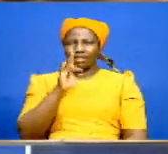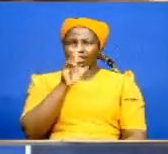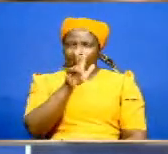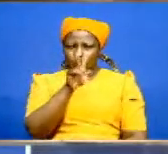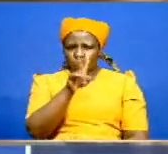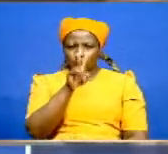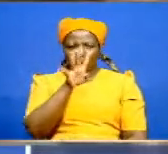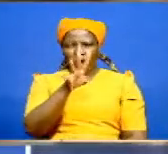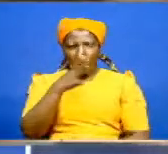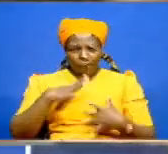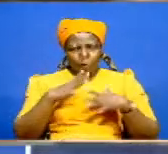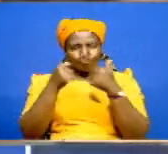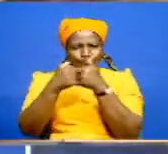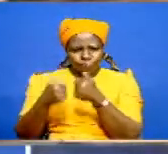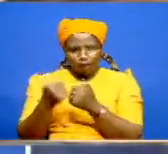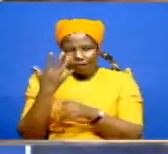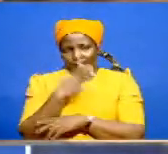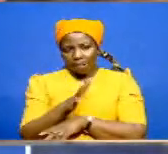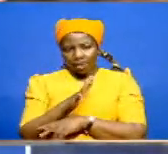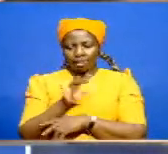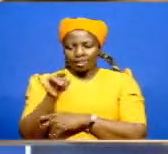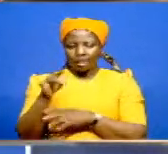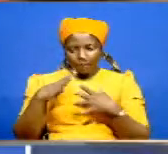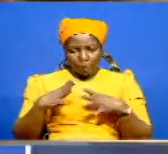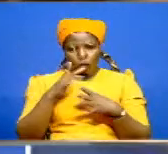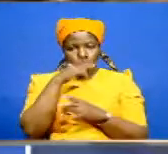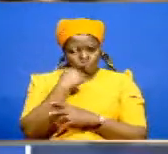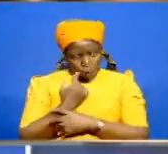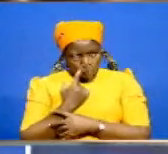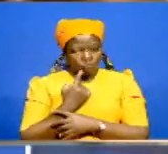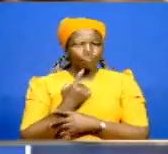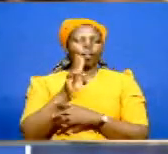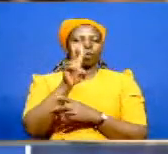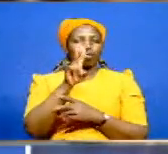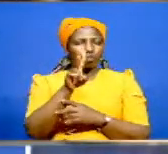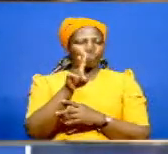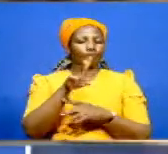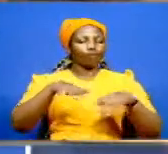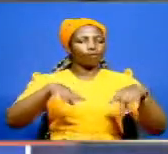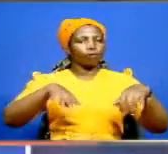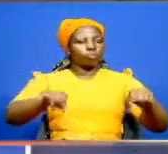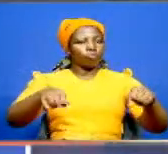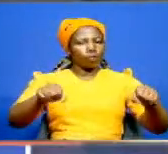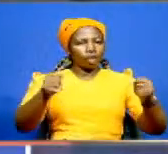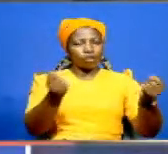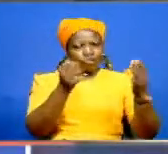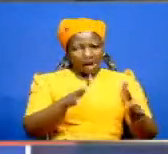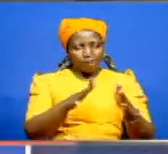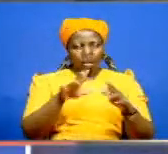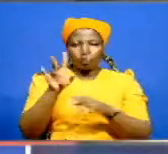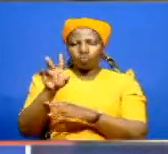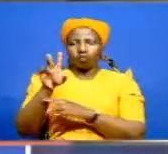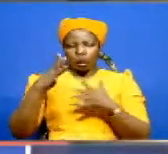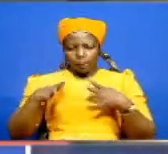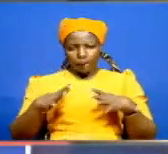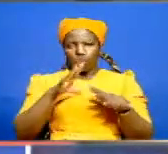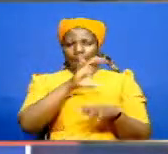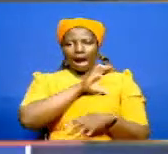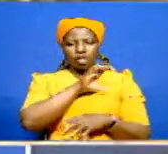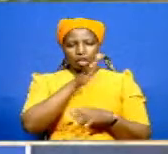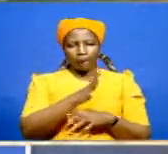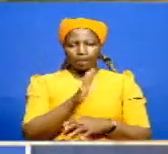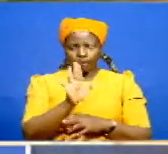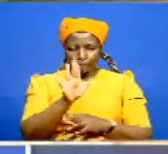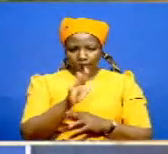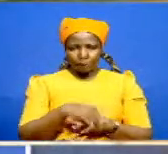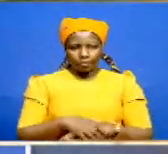watu waine wamegongwa, walikuwa watu wanabebwa wawili na watu madereva wawili. Kericho OCPD Caleb Wesa